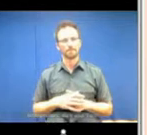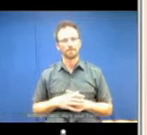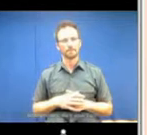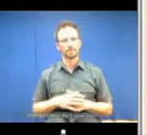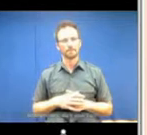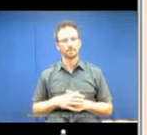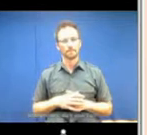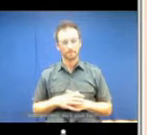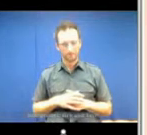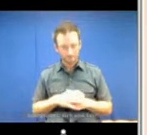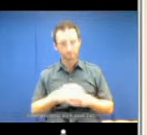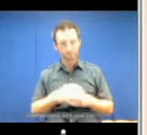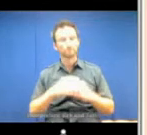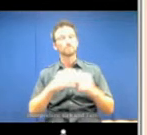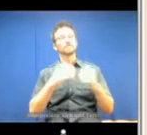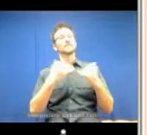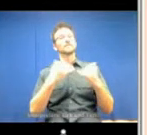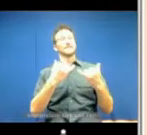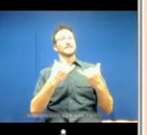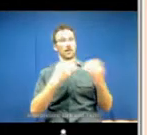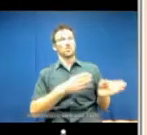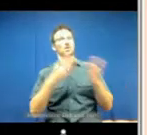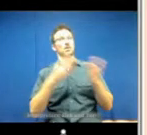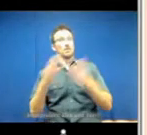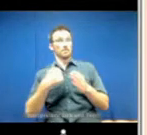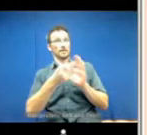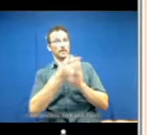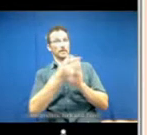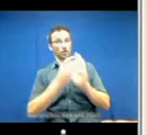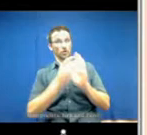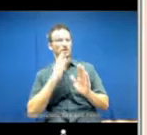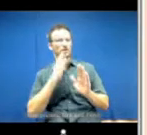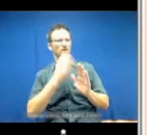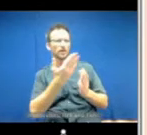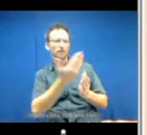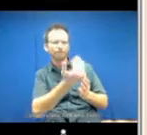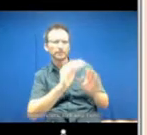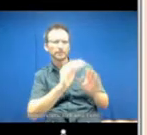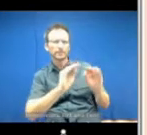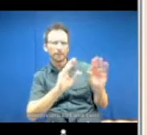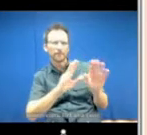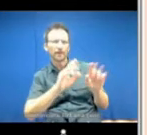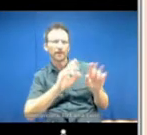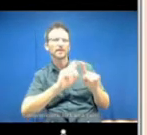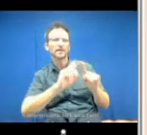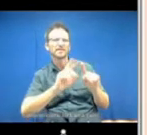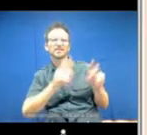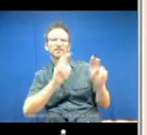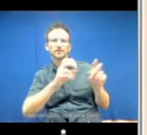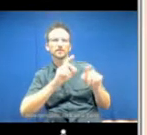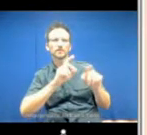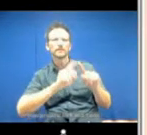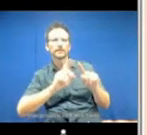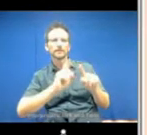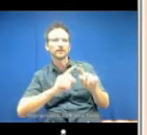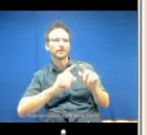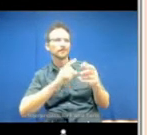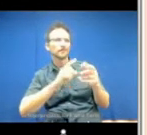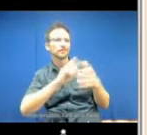Once you've clarified, as the attorney, once you've clarified the various issues in that particular topic, then you want to close